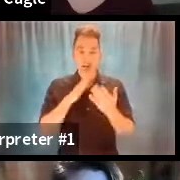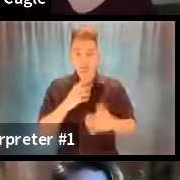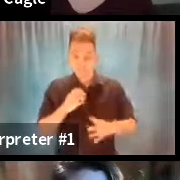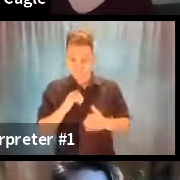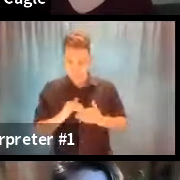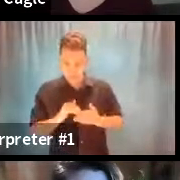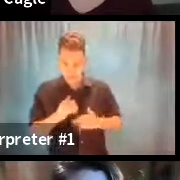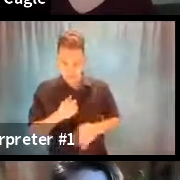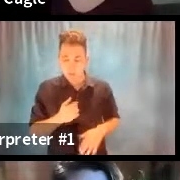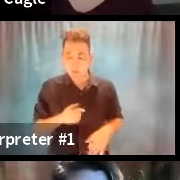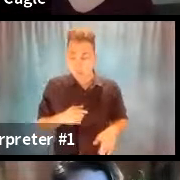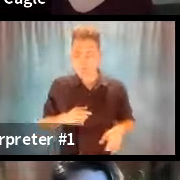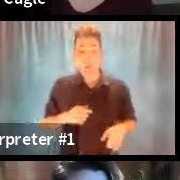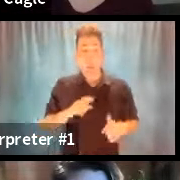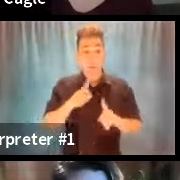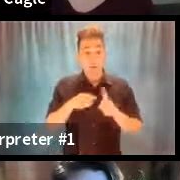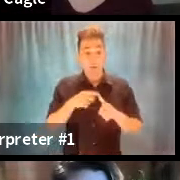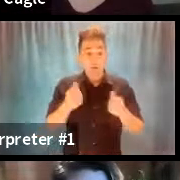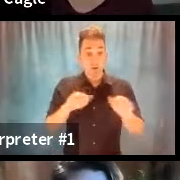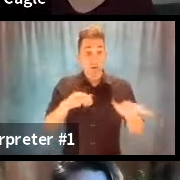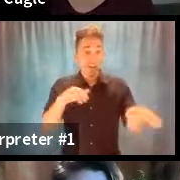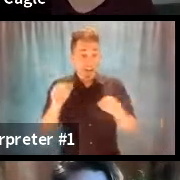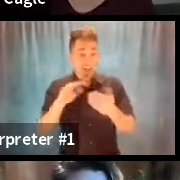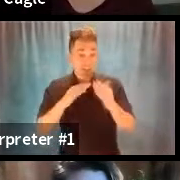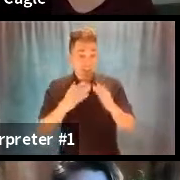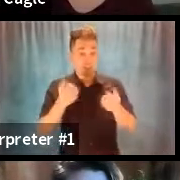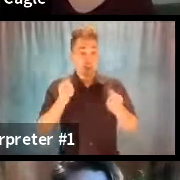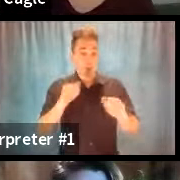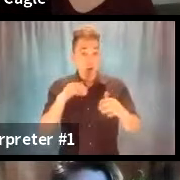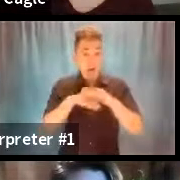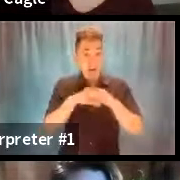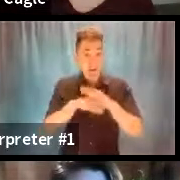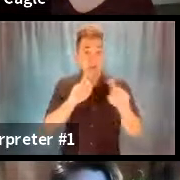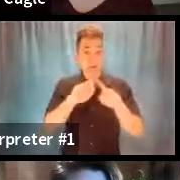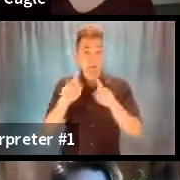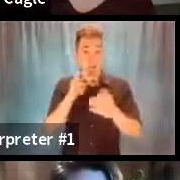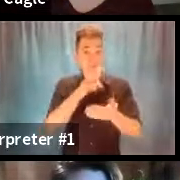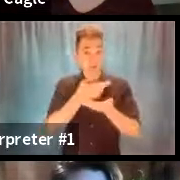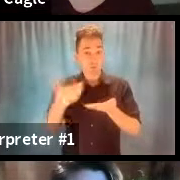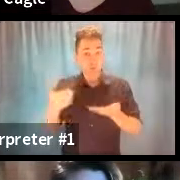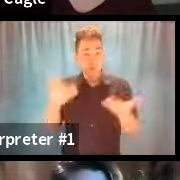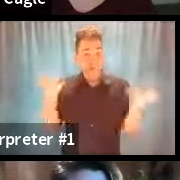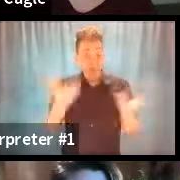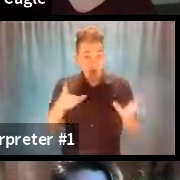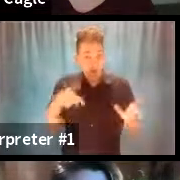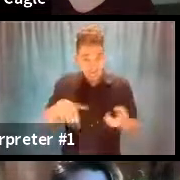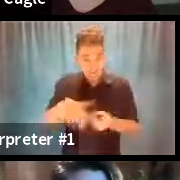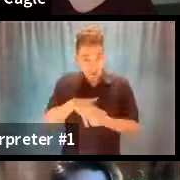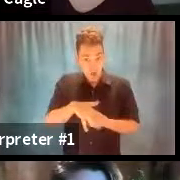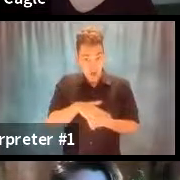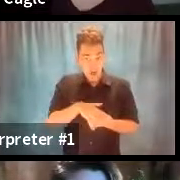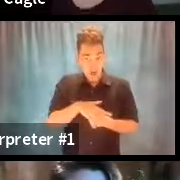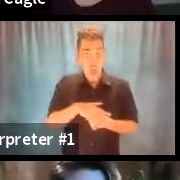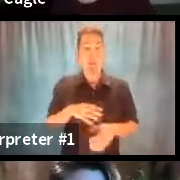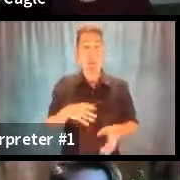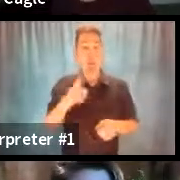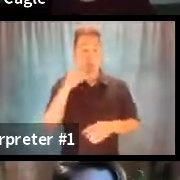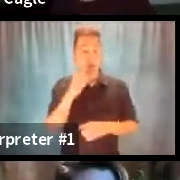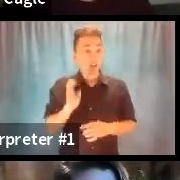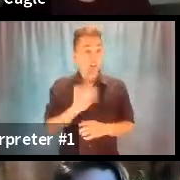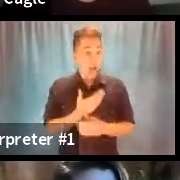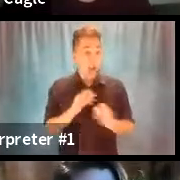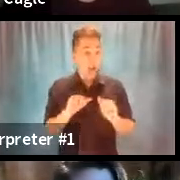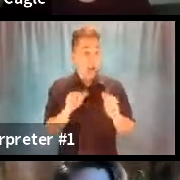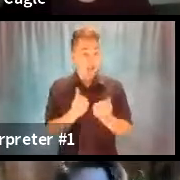challenges when they try to leave our community to get access to resources in this region. Because of our agency, we are able